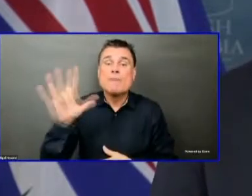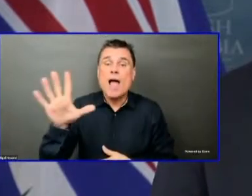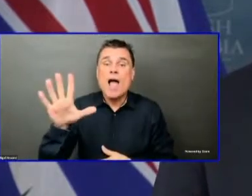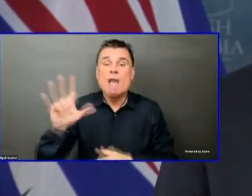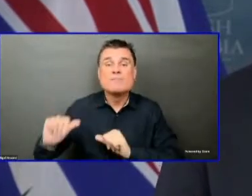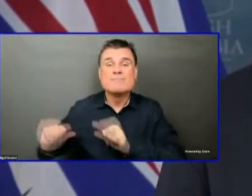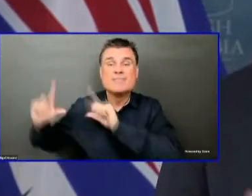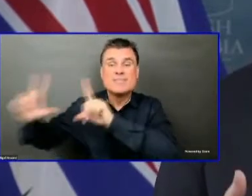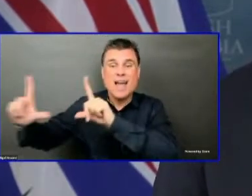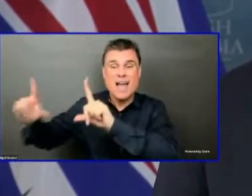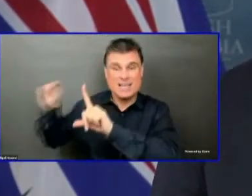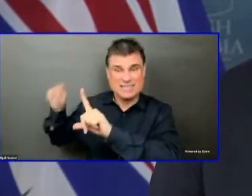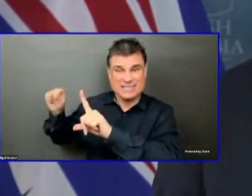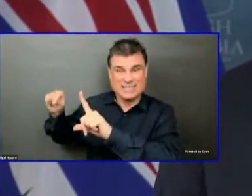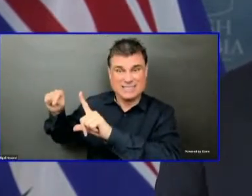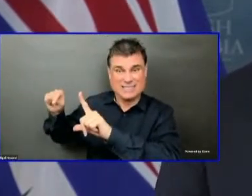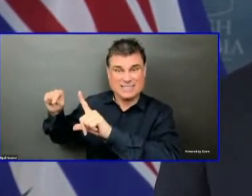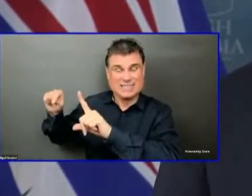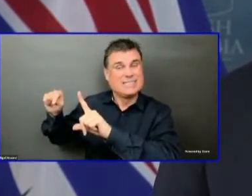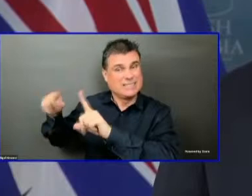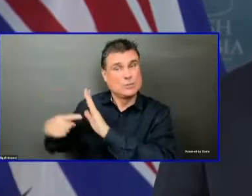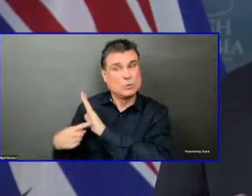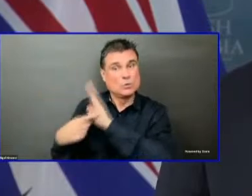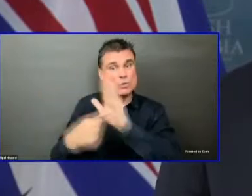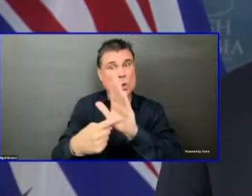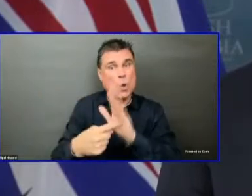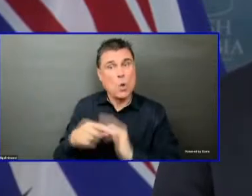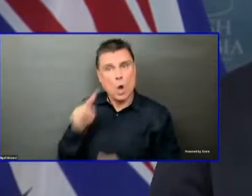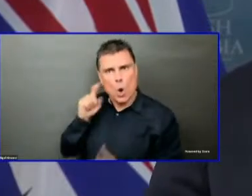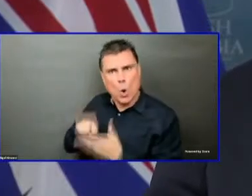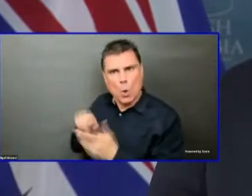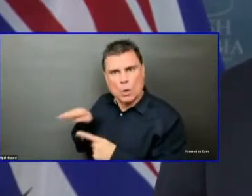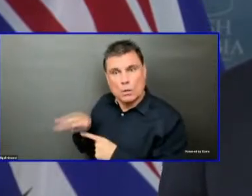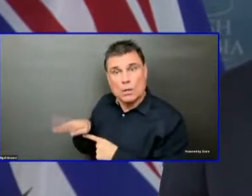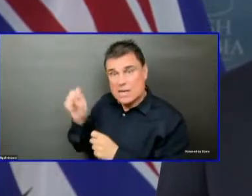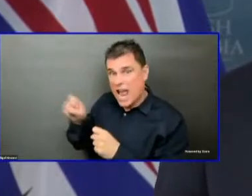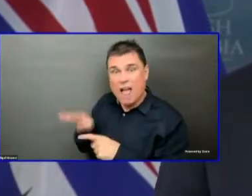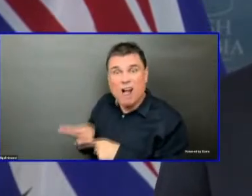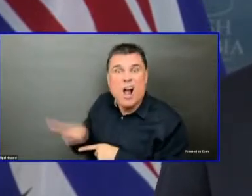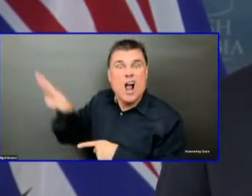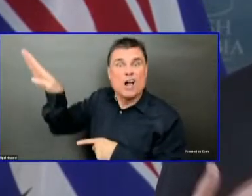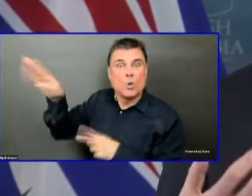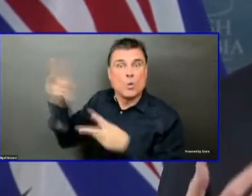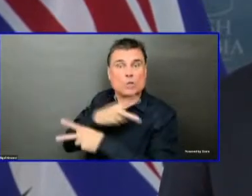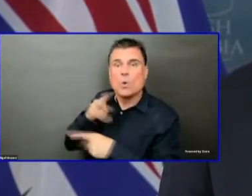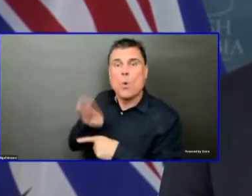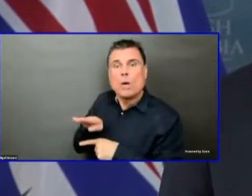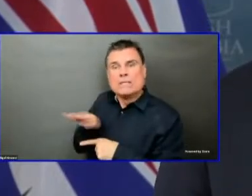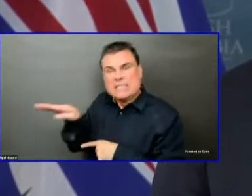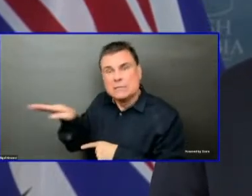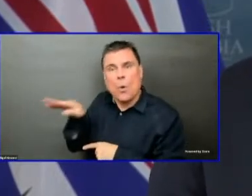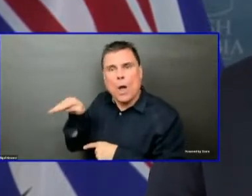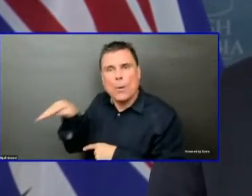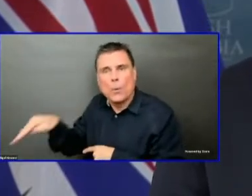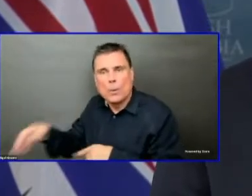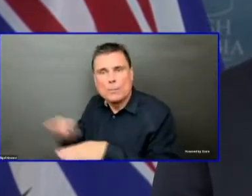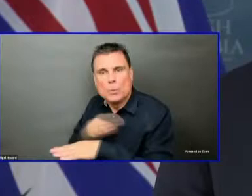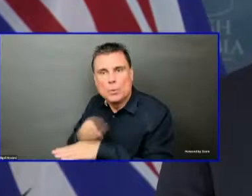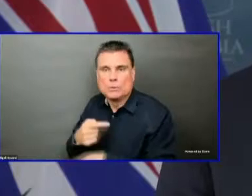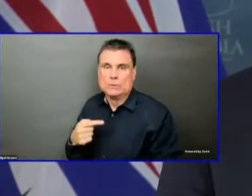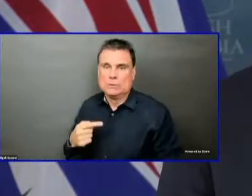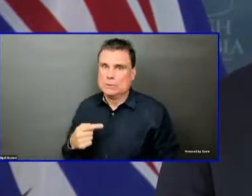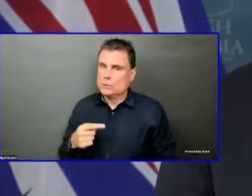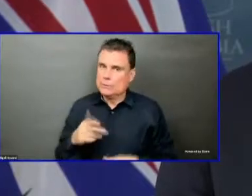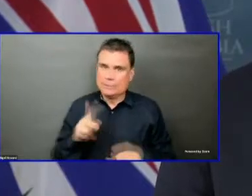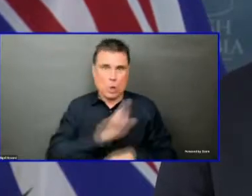paths that can happen based on all of our activities. Some of that responsibility is to health system, but a lot of that responsibility is for us